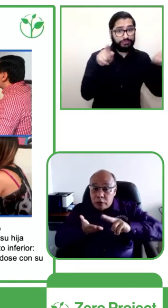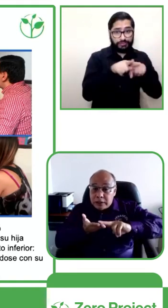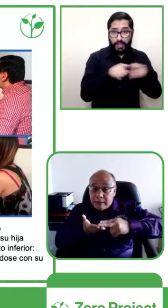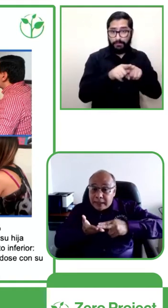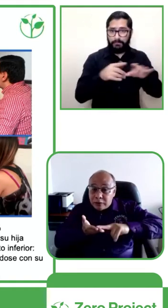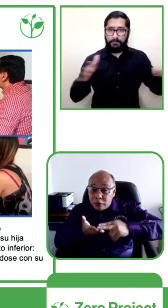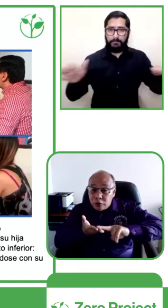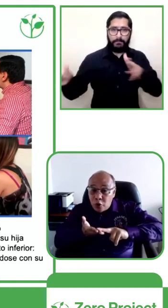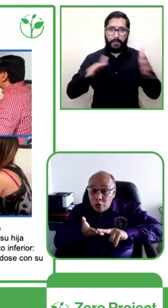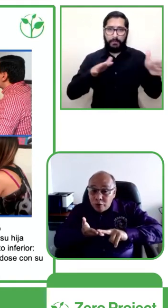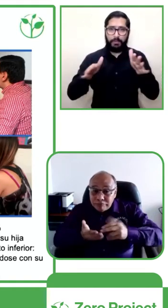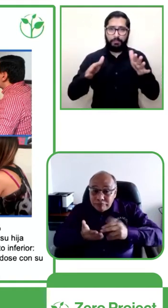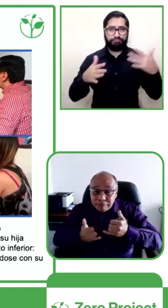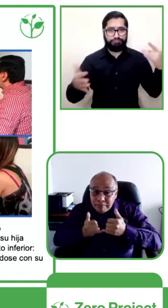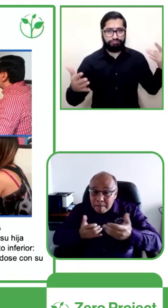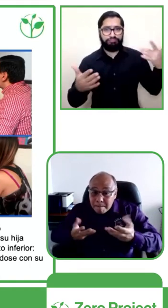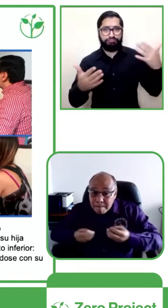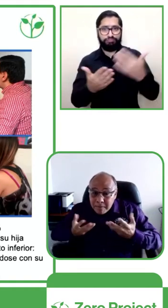are